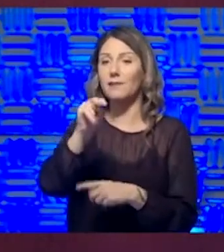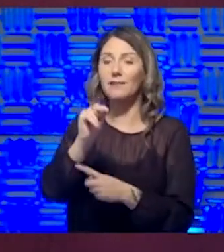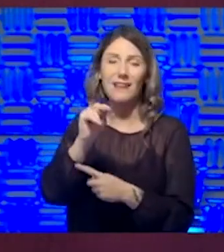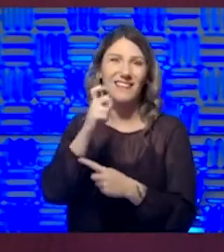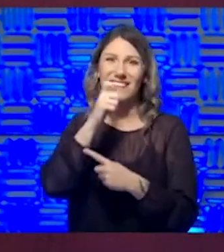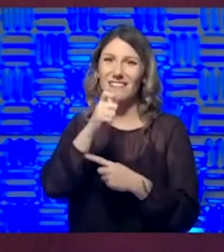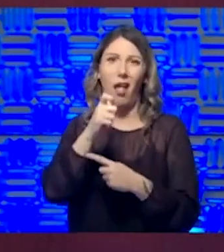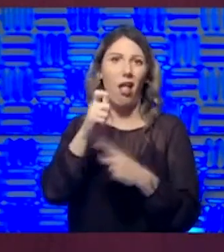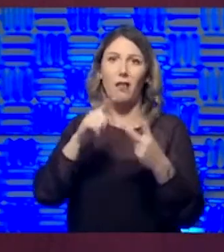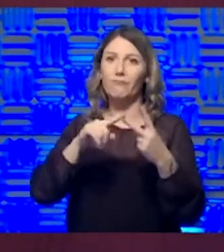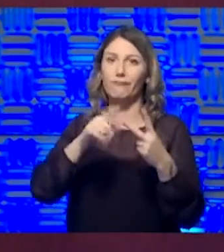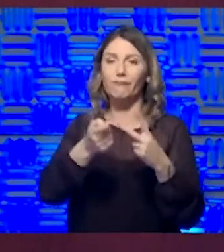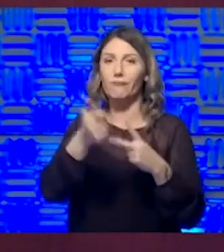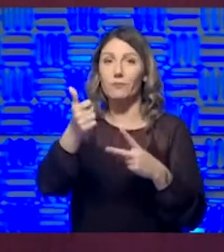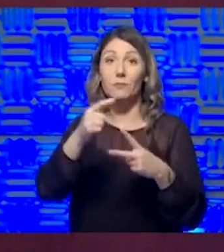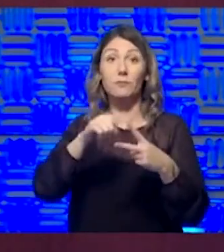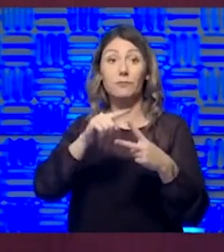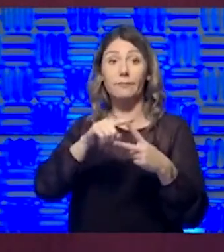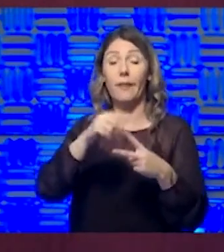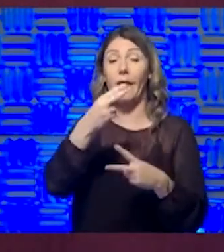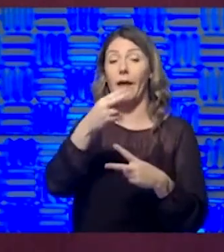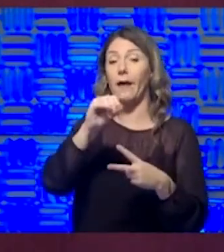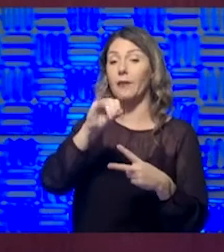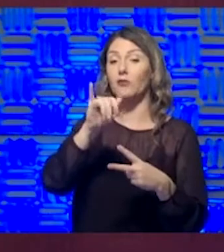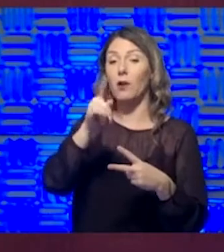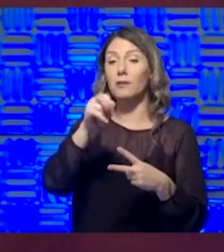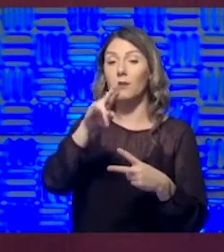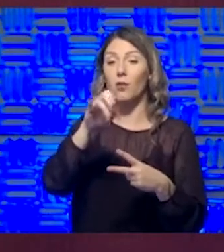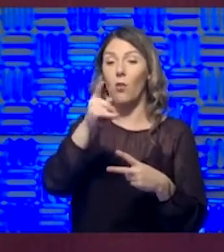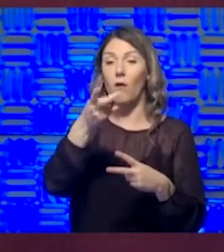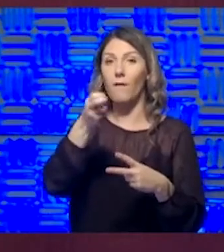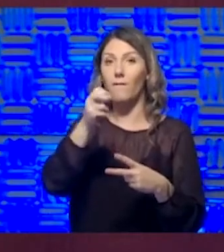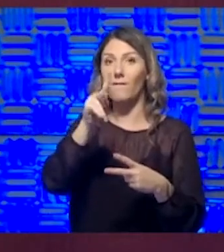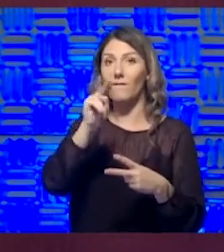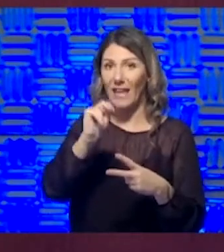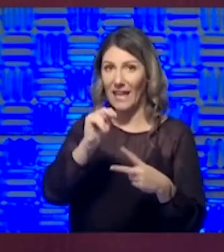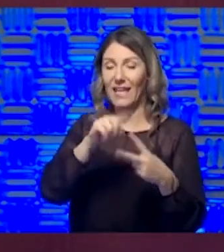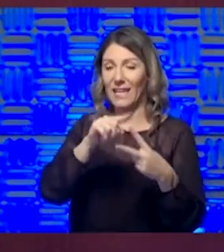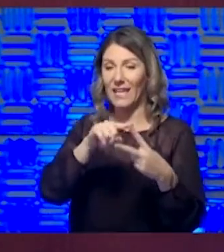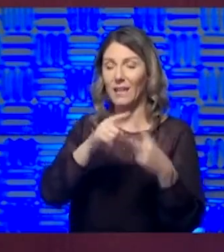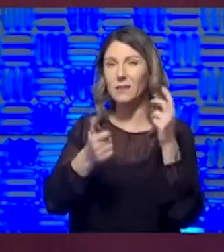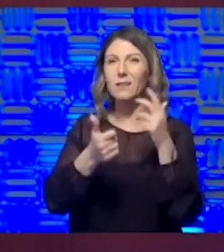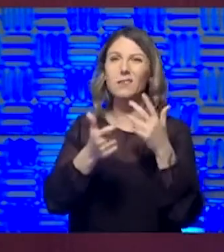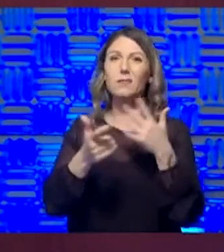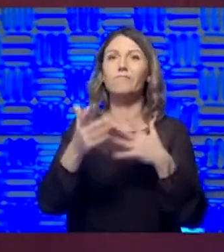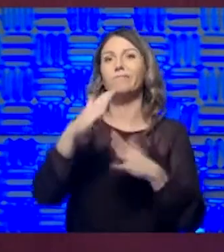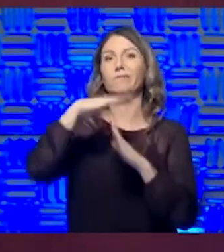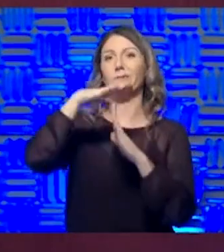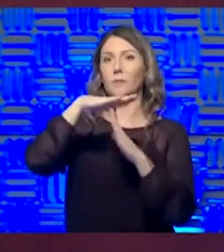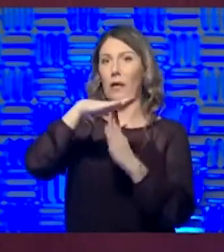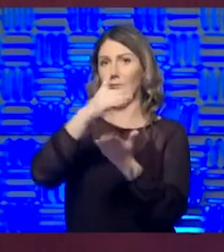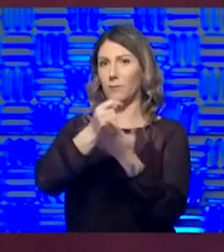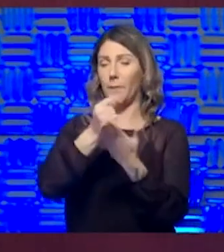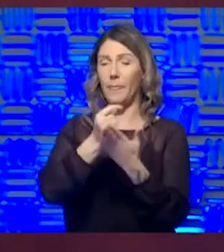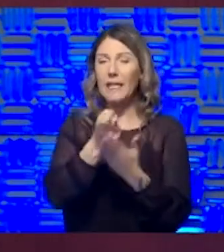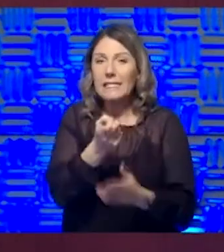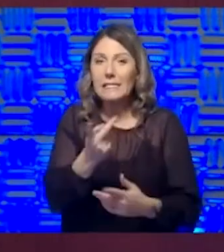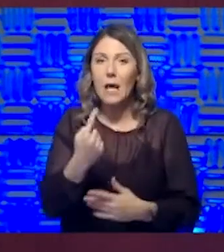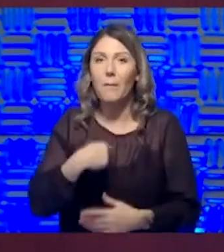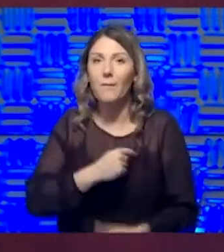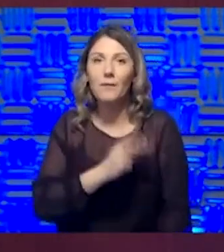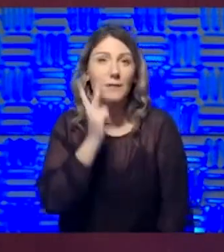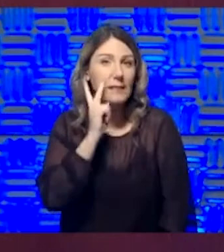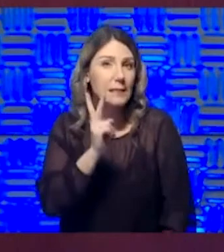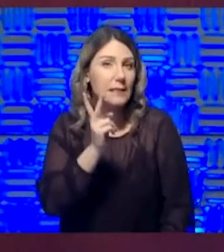but hydroxychloroquine is still our mainstay for treatment. I would say that some of us have seen